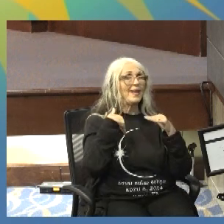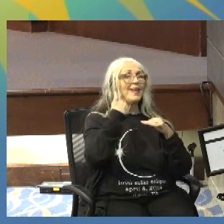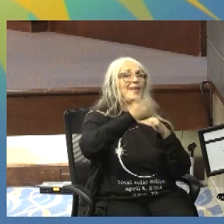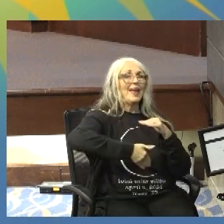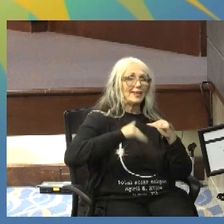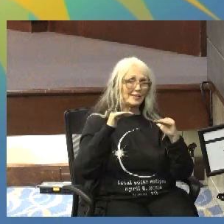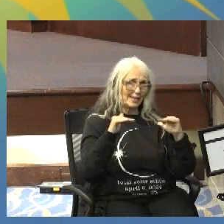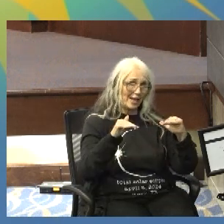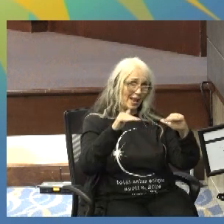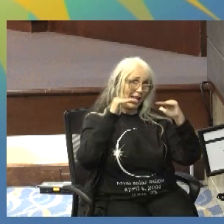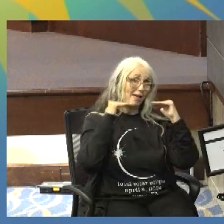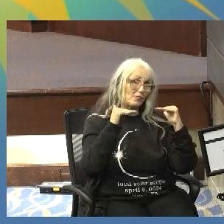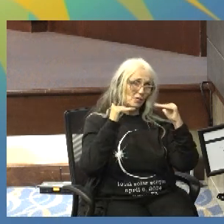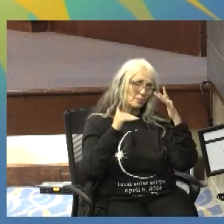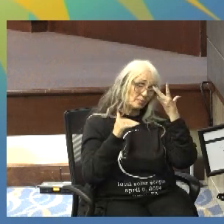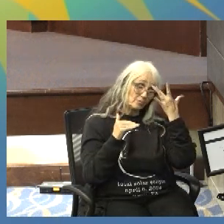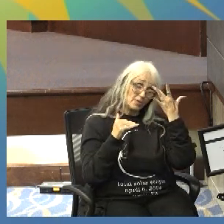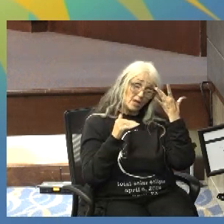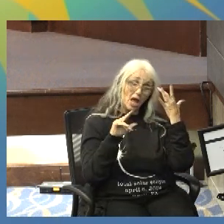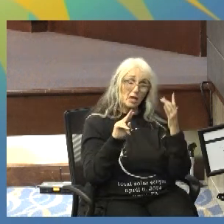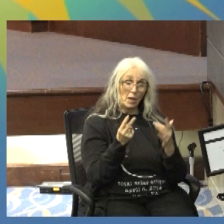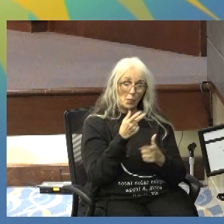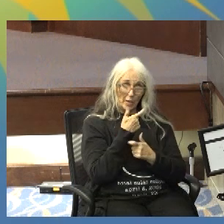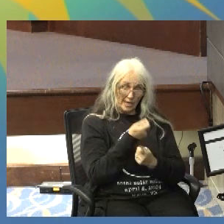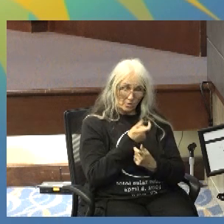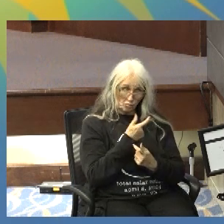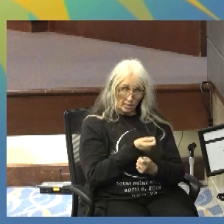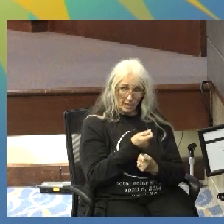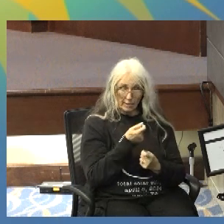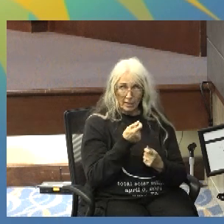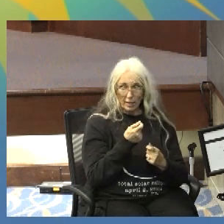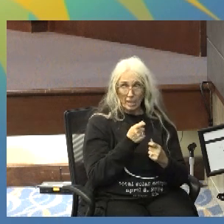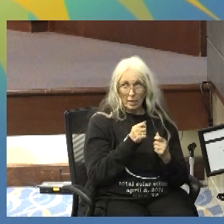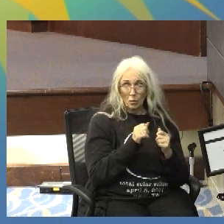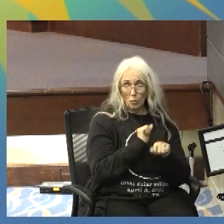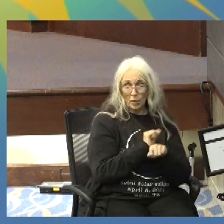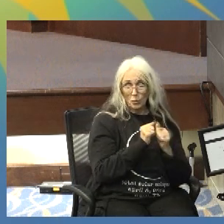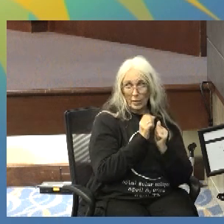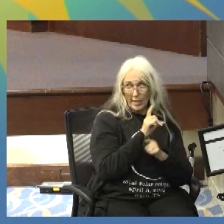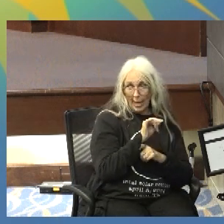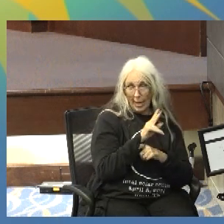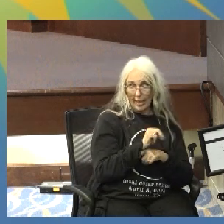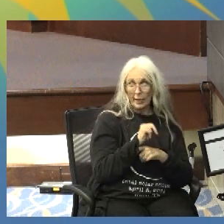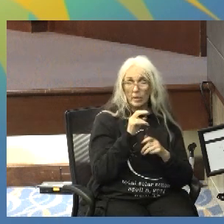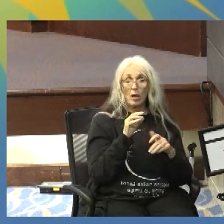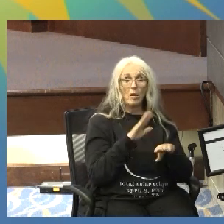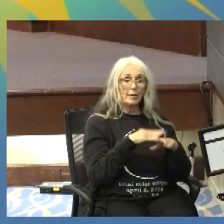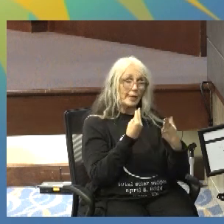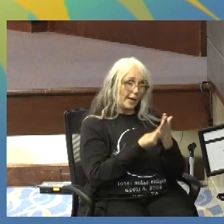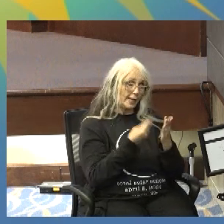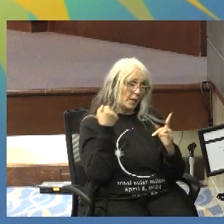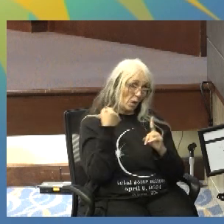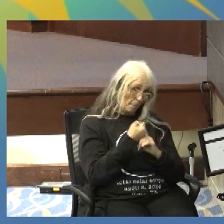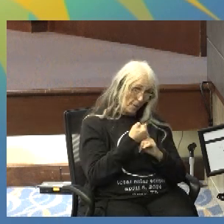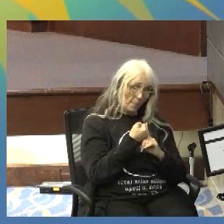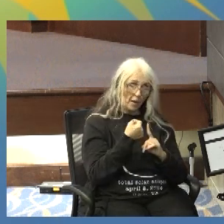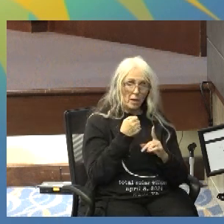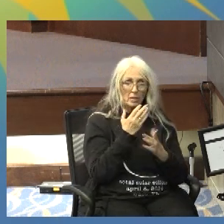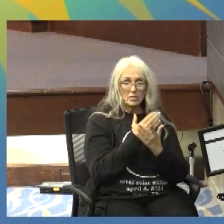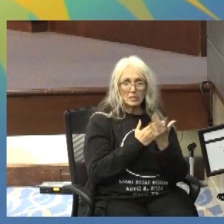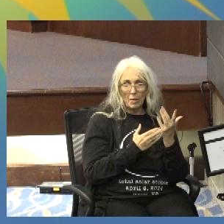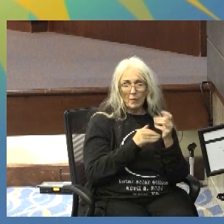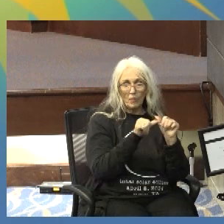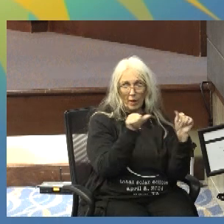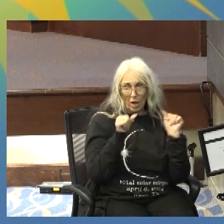A couple interesting notes I'm working with Dan at the CDB that I want to hit on that economic impact and some of our demographics